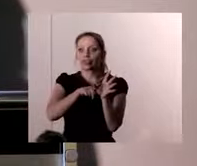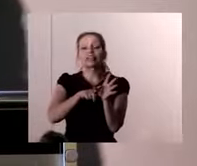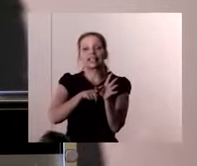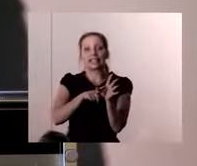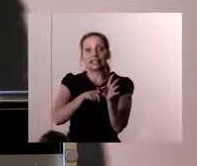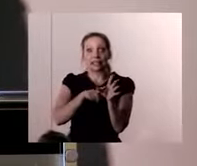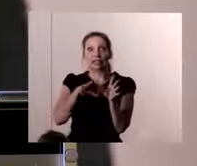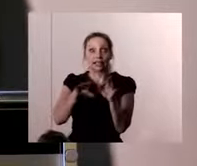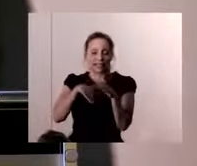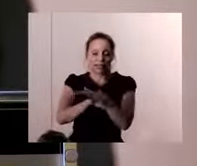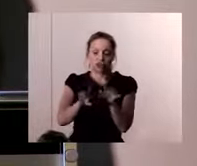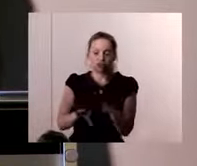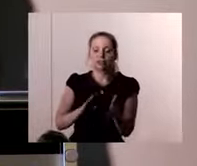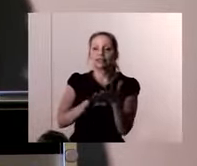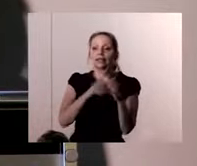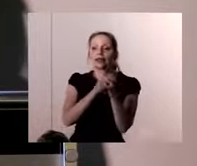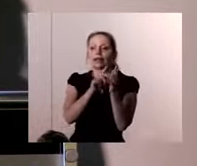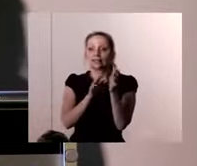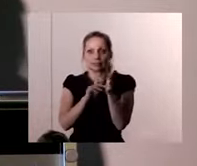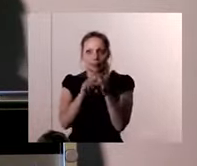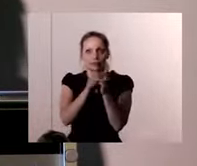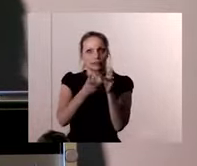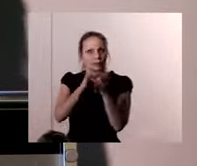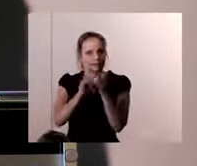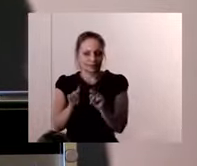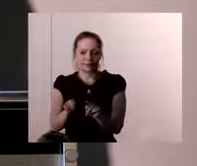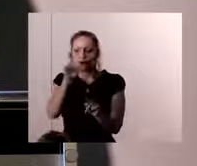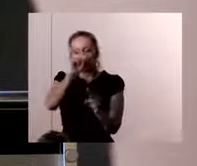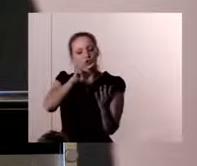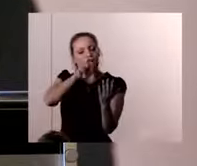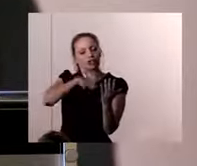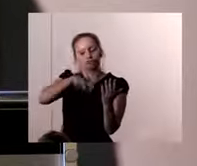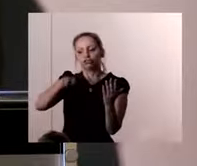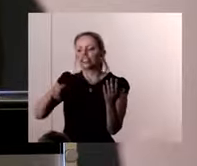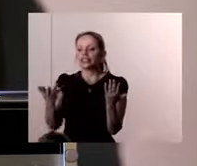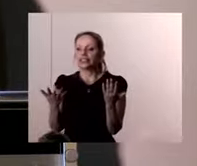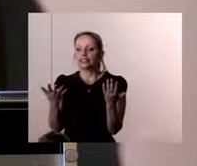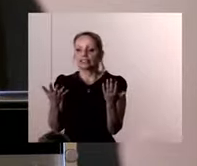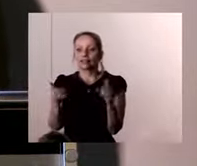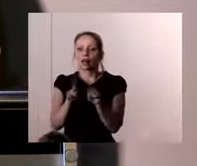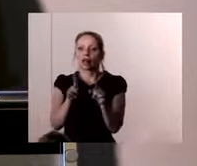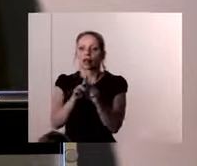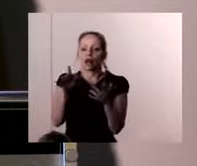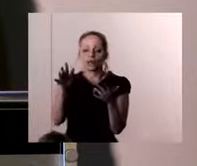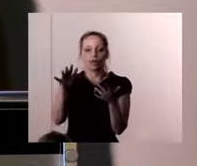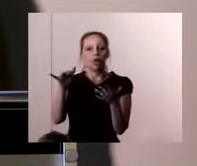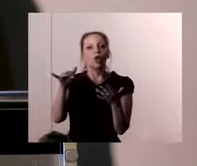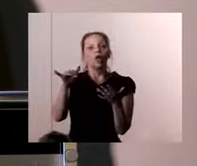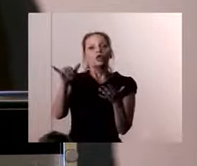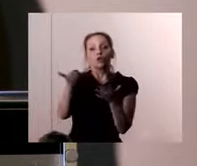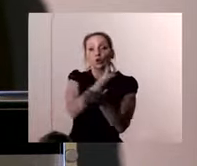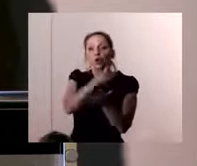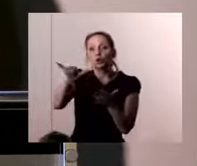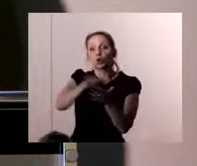Monthly is actually one of the few magazines in the world that does this. You can read it in the traditional places like The New Yorker, The New York